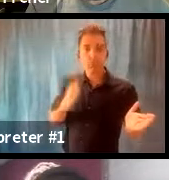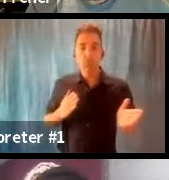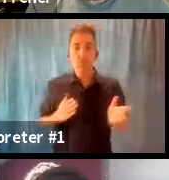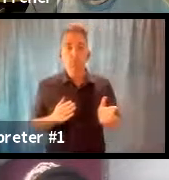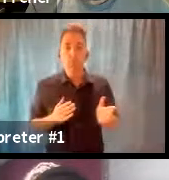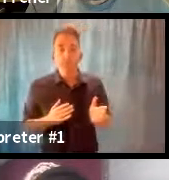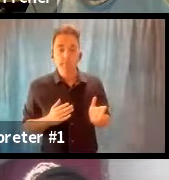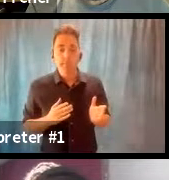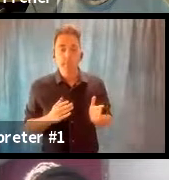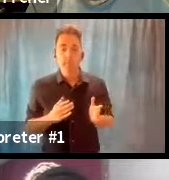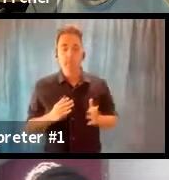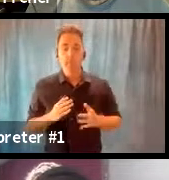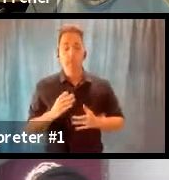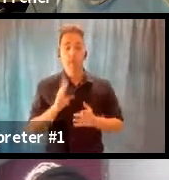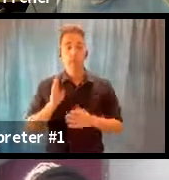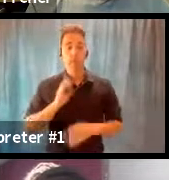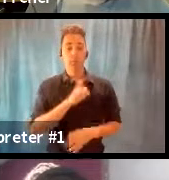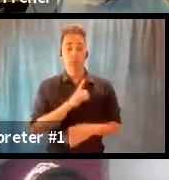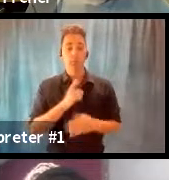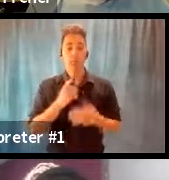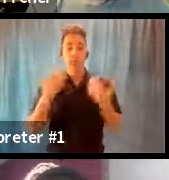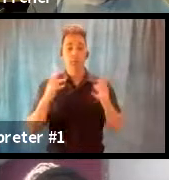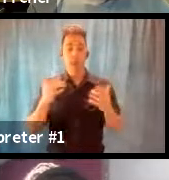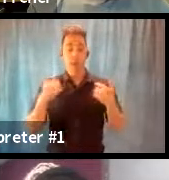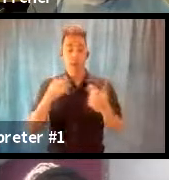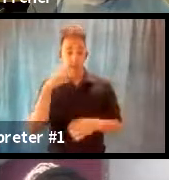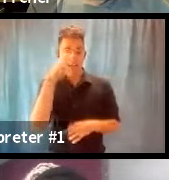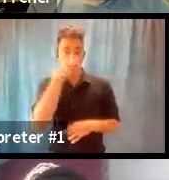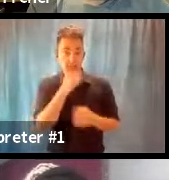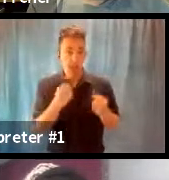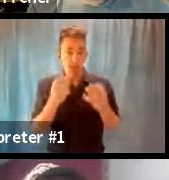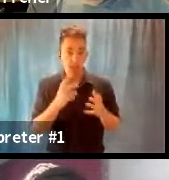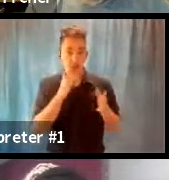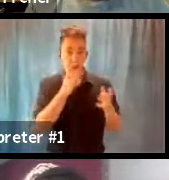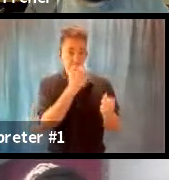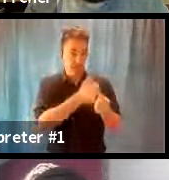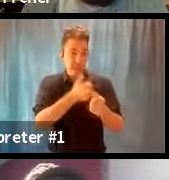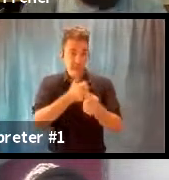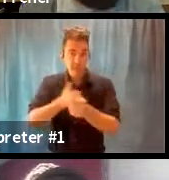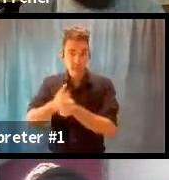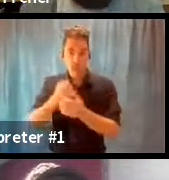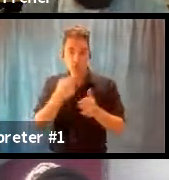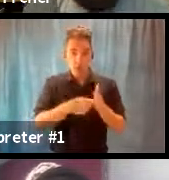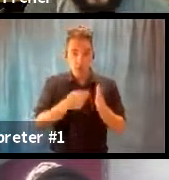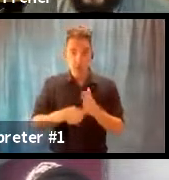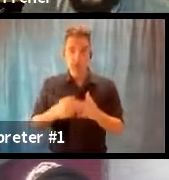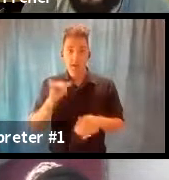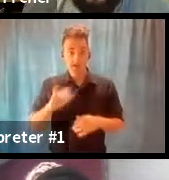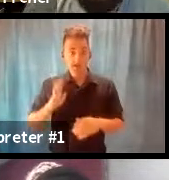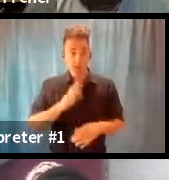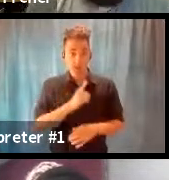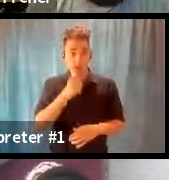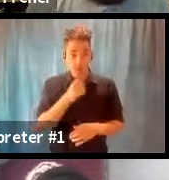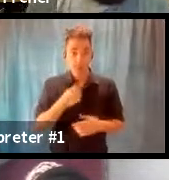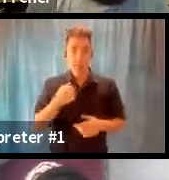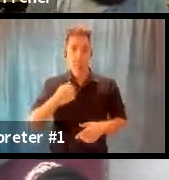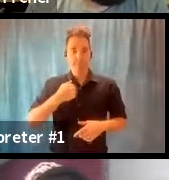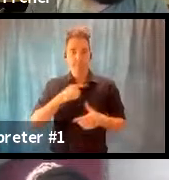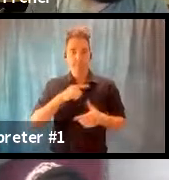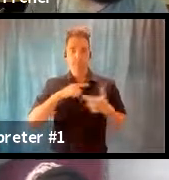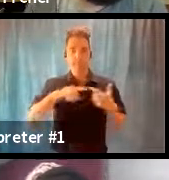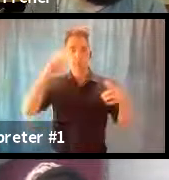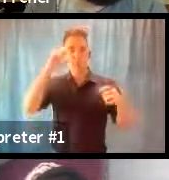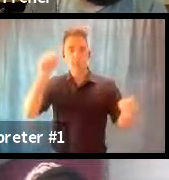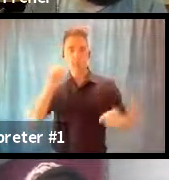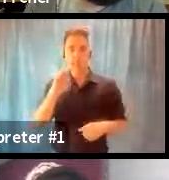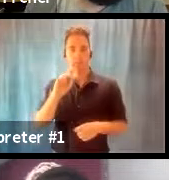Estimate and Apportionment, which is made up of myself, Comptroller Green, and Board President Lewis Reed. Once